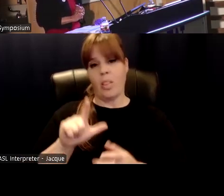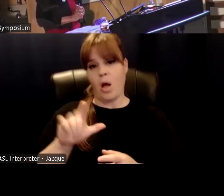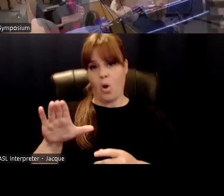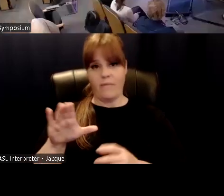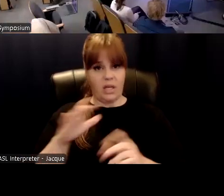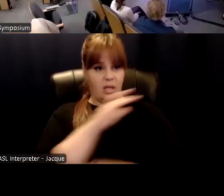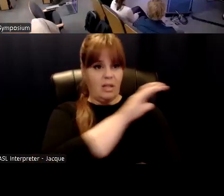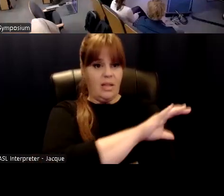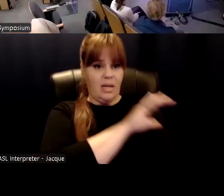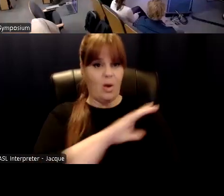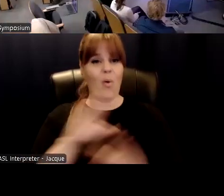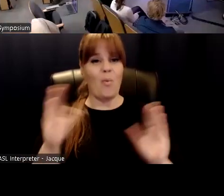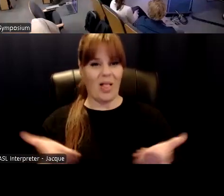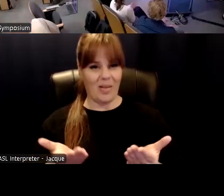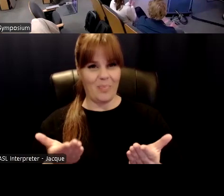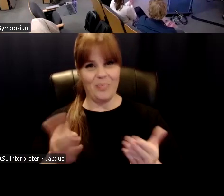Fleur.